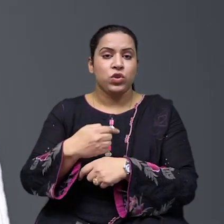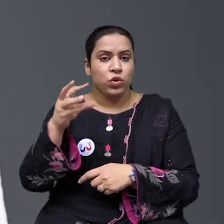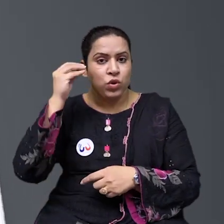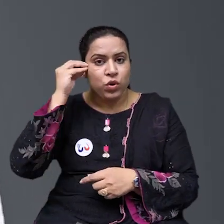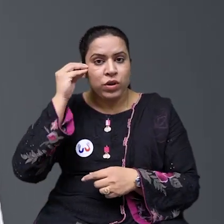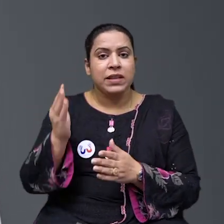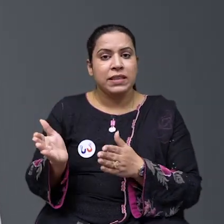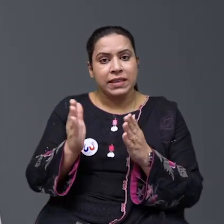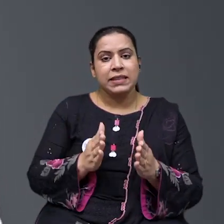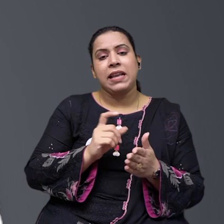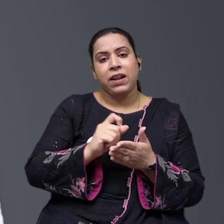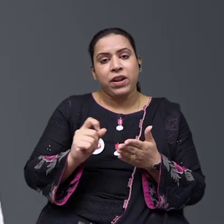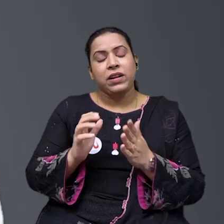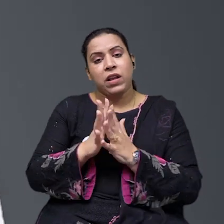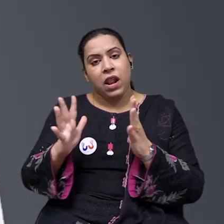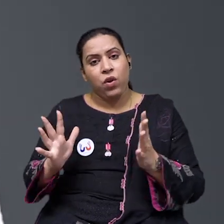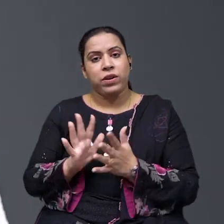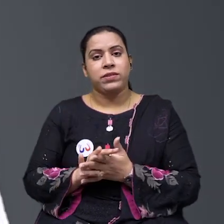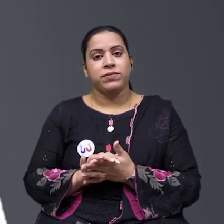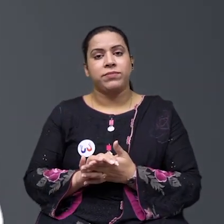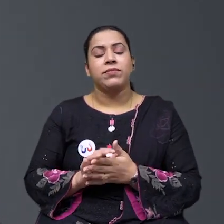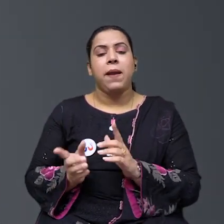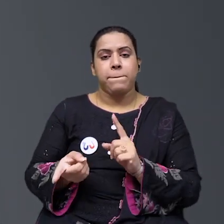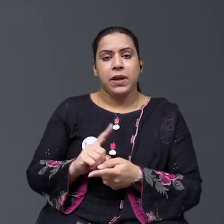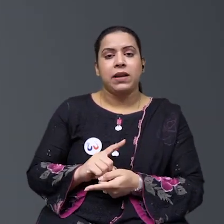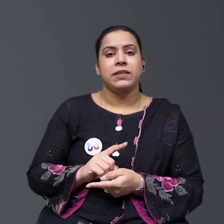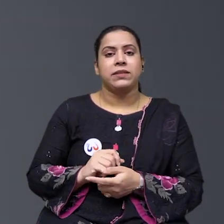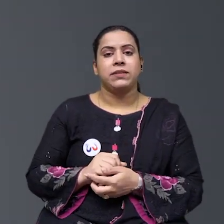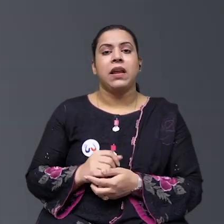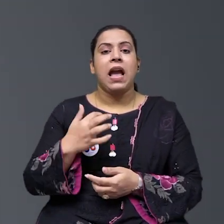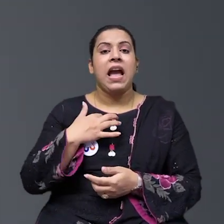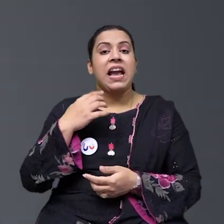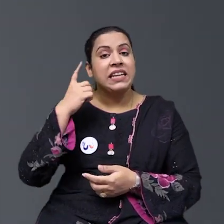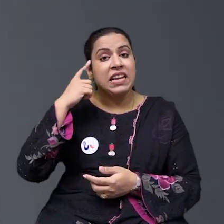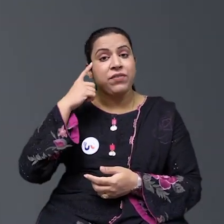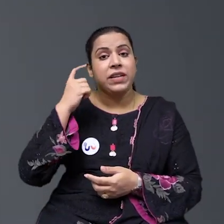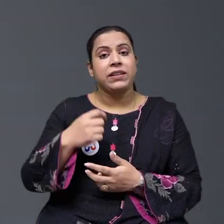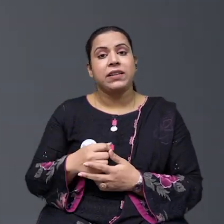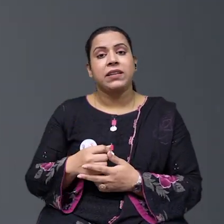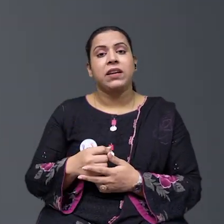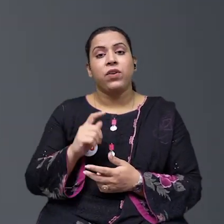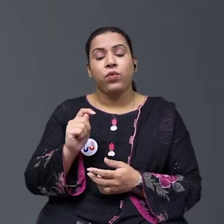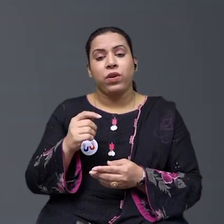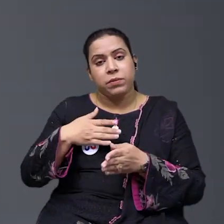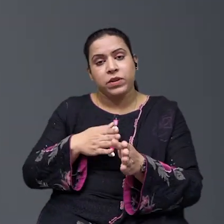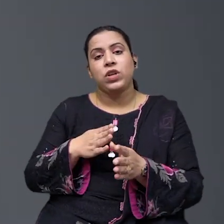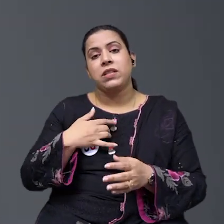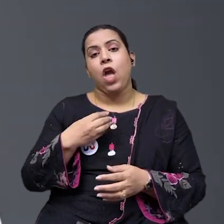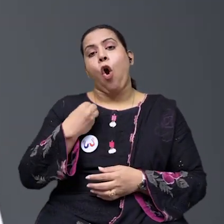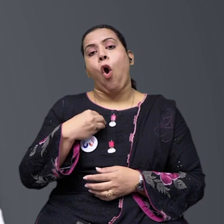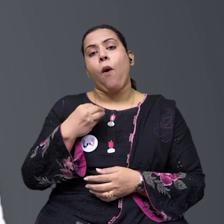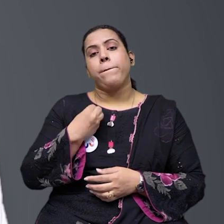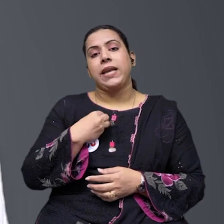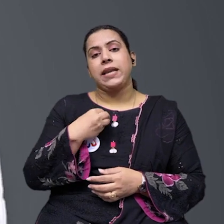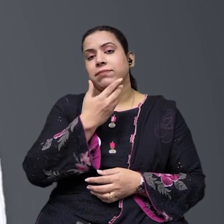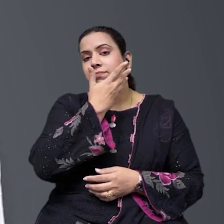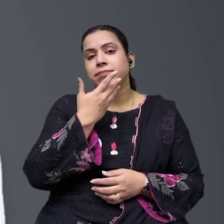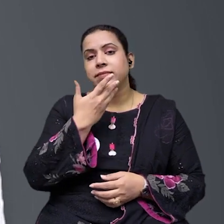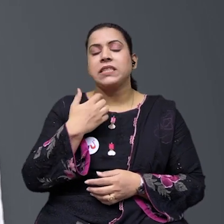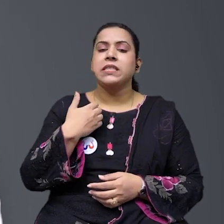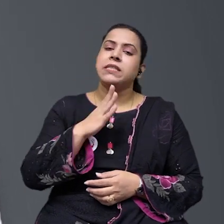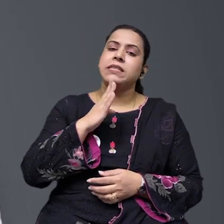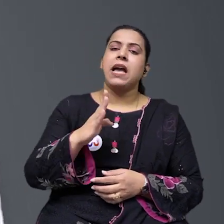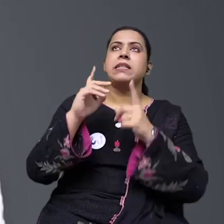telling a story with them and writing a lot about them. But I definitely will pursue this as a hobby, and not